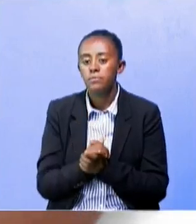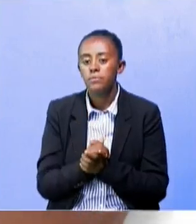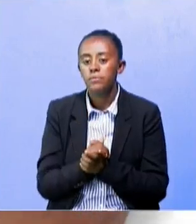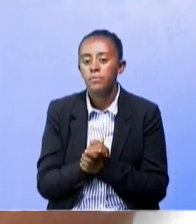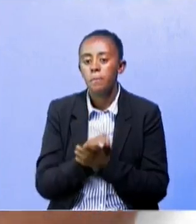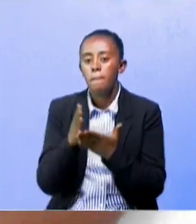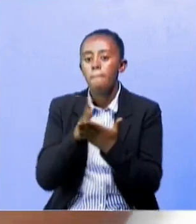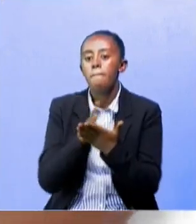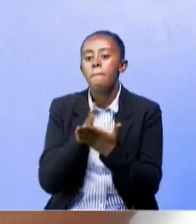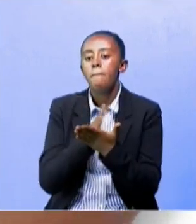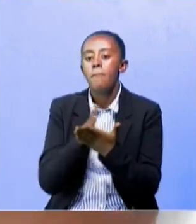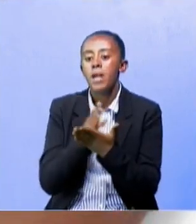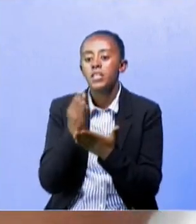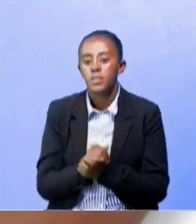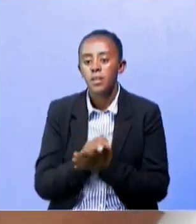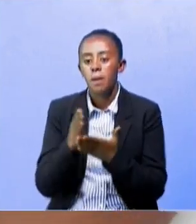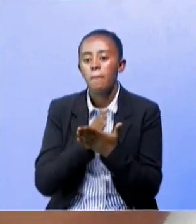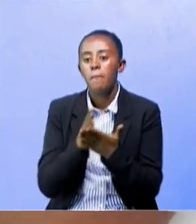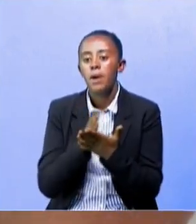participating